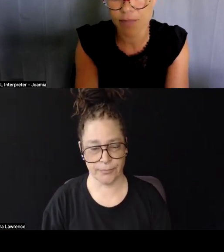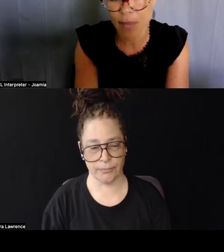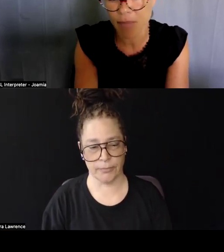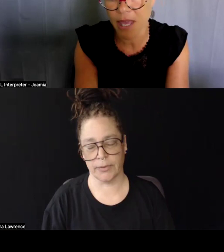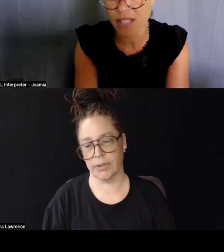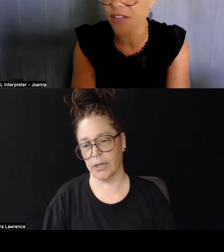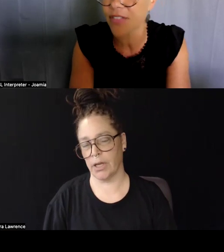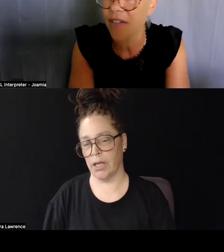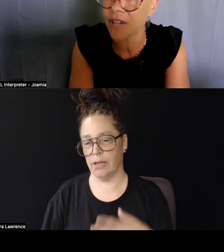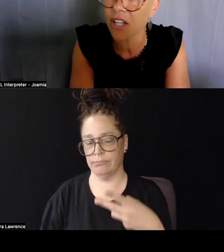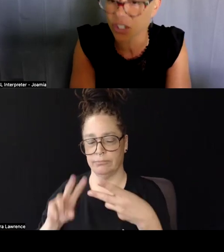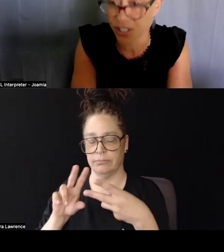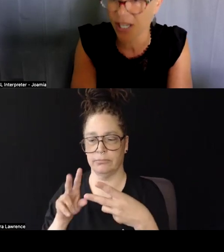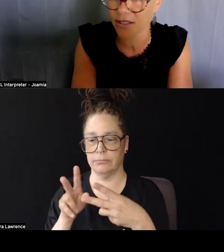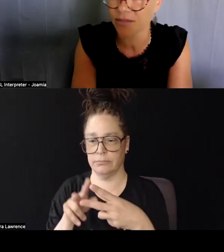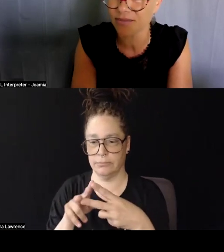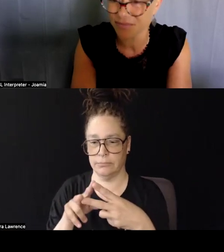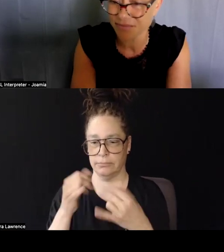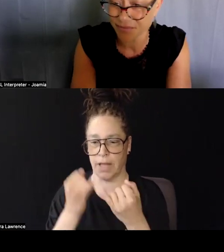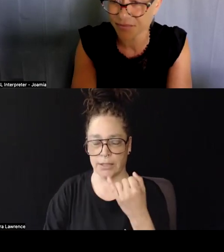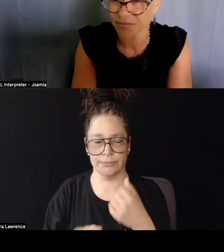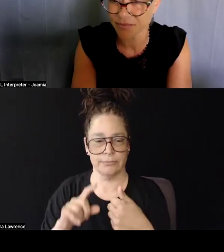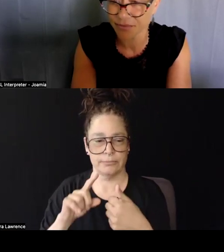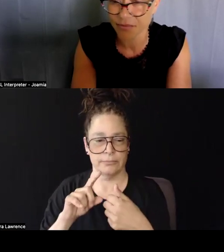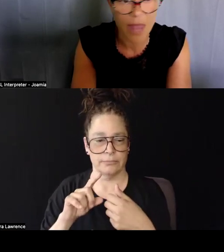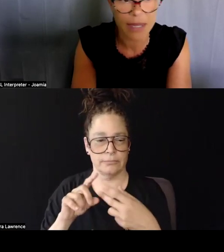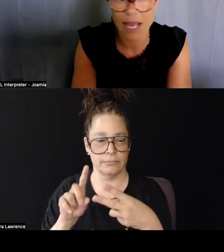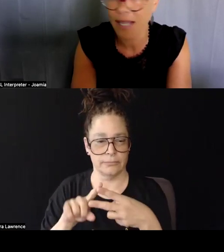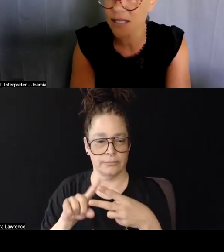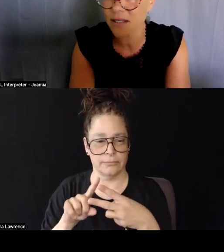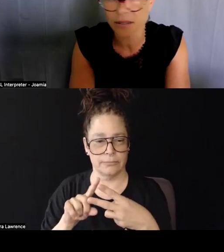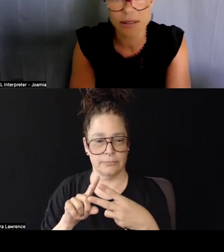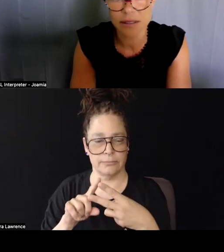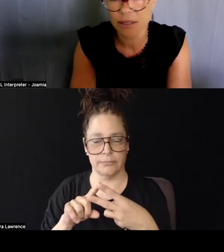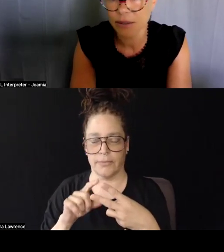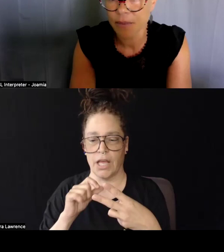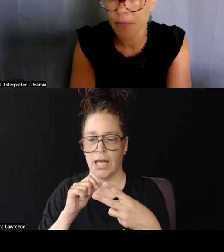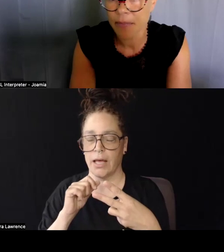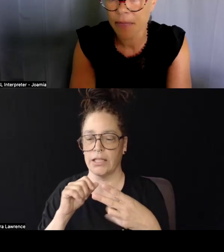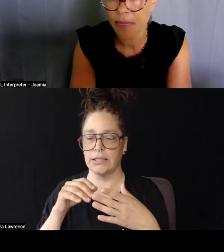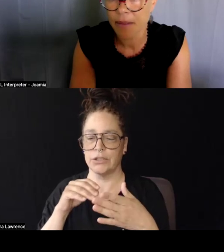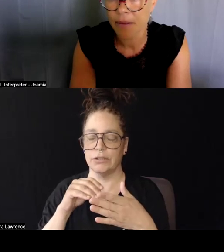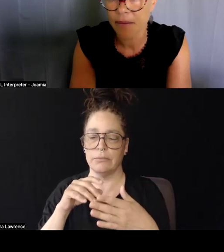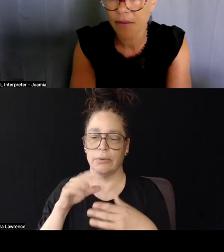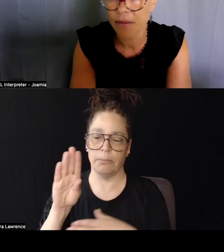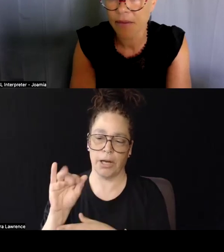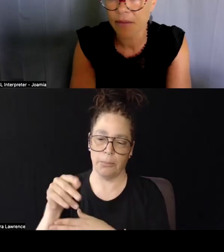because it's maybe a skill that they have not learned yet. And last,